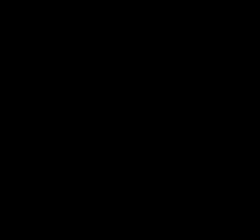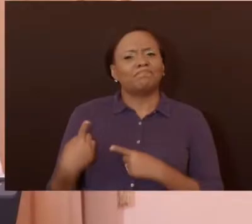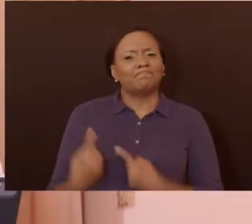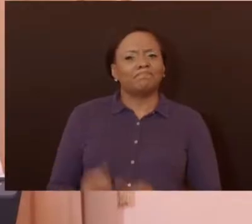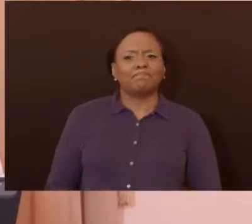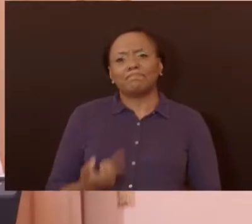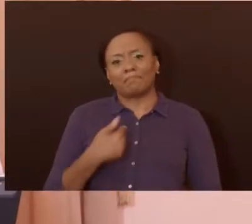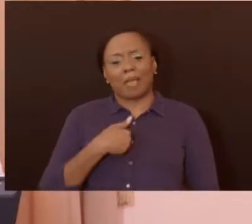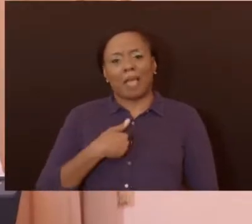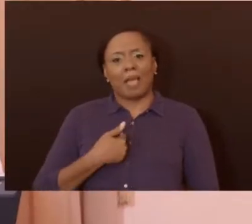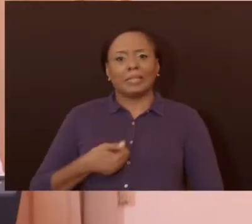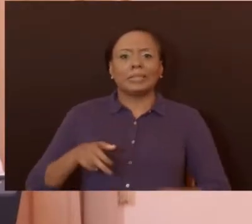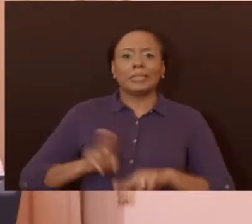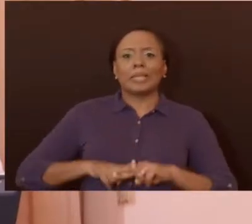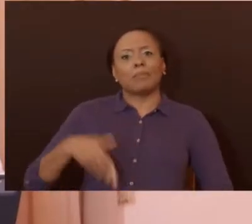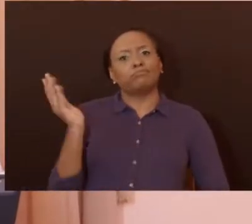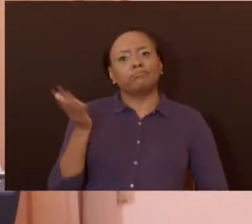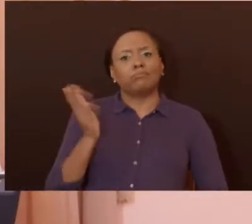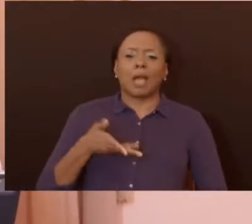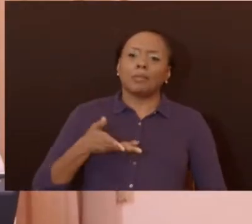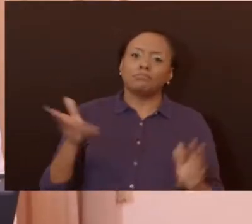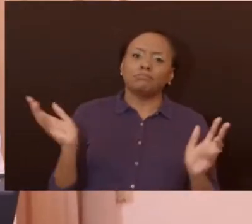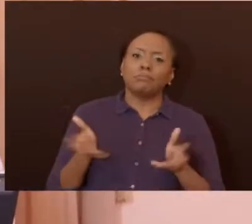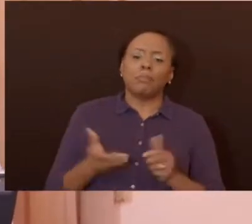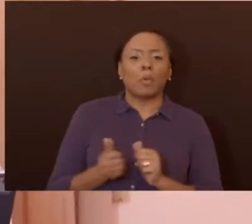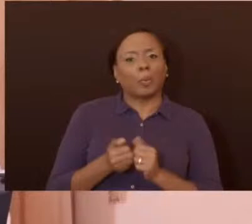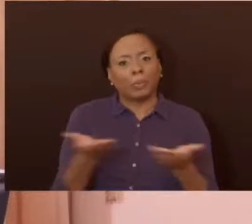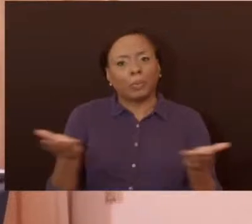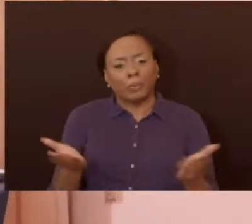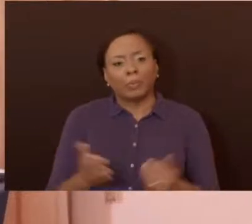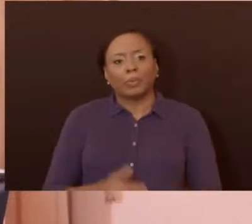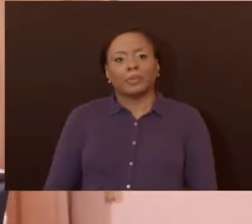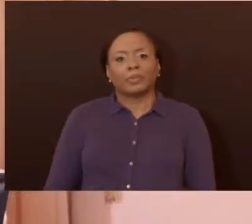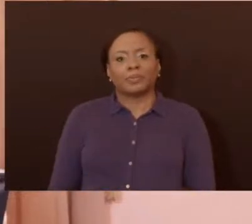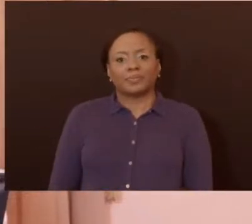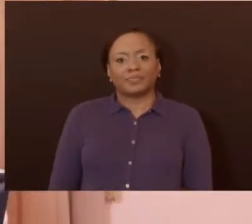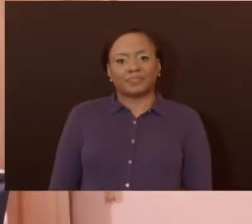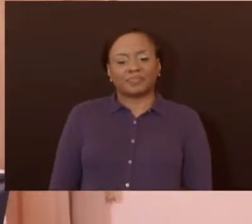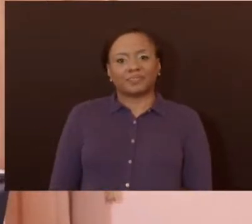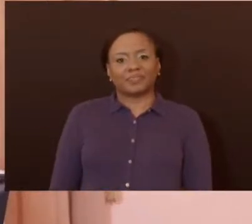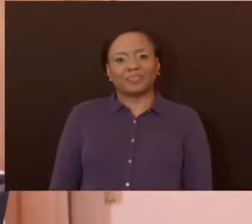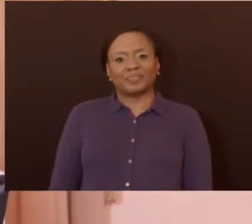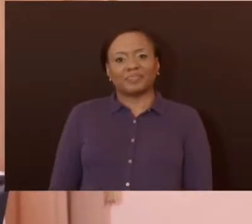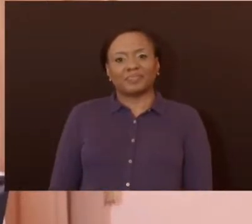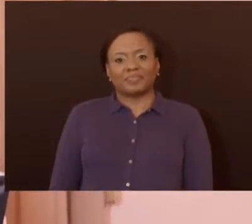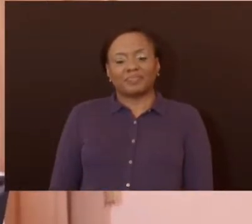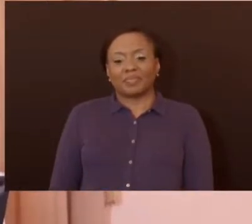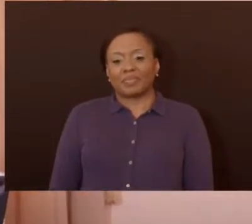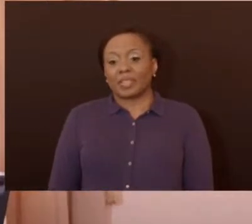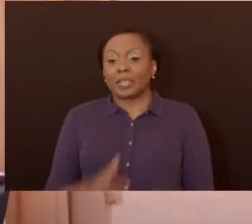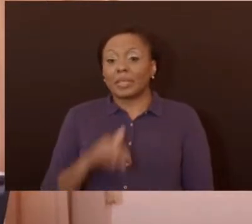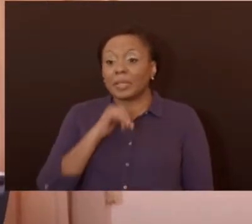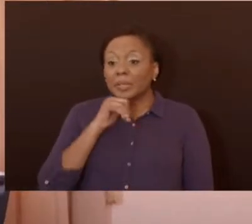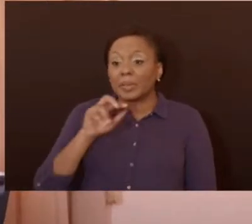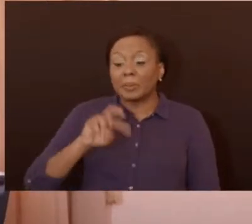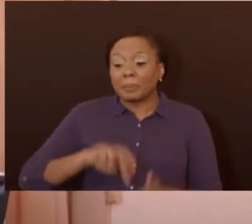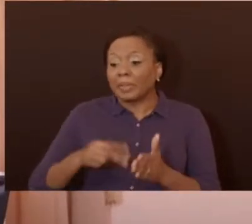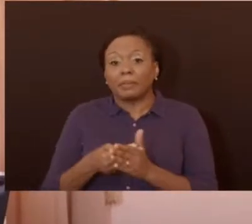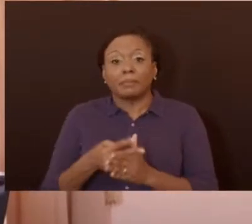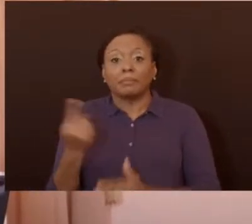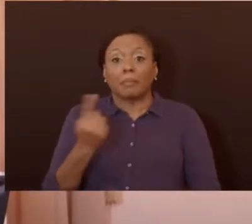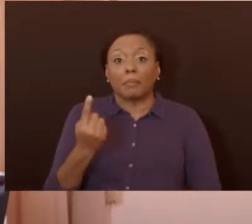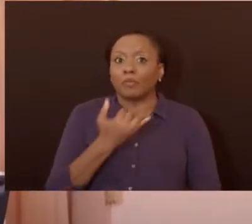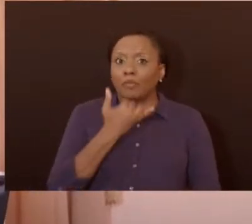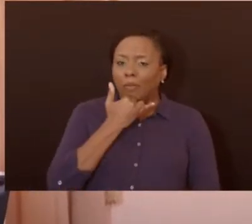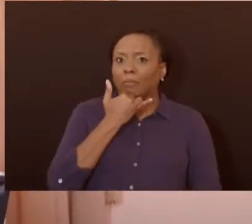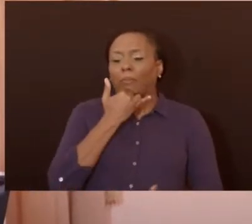press, on one of these briefings. That is not to suggest that there's anything out of the order, um,